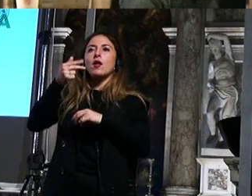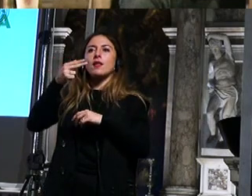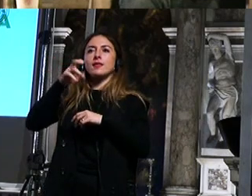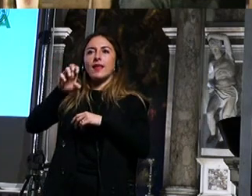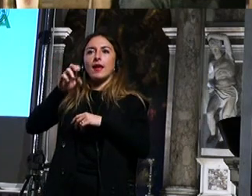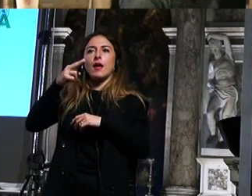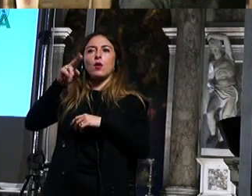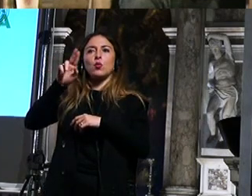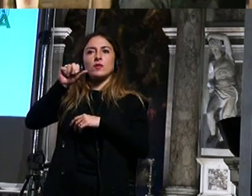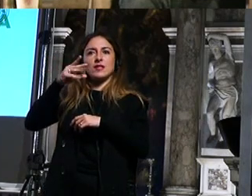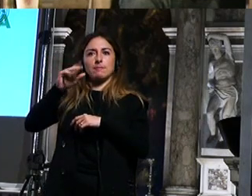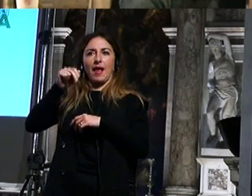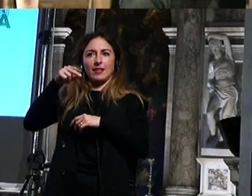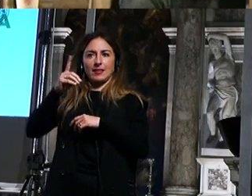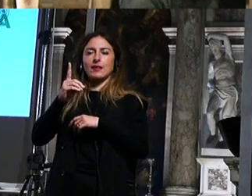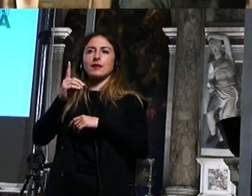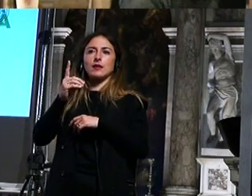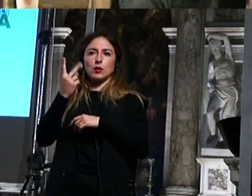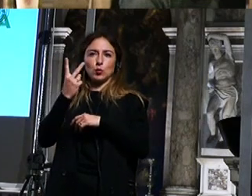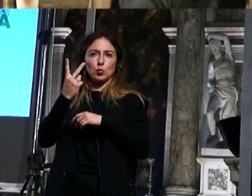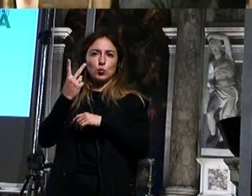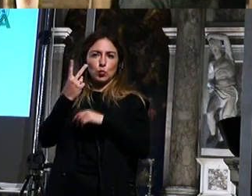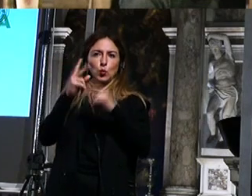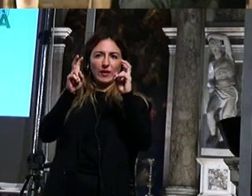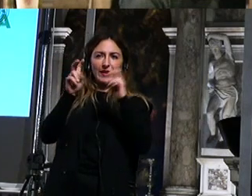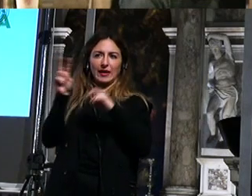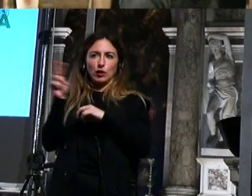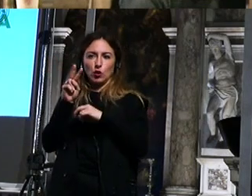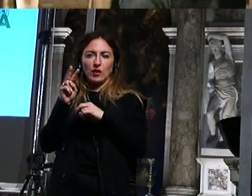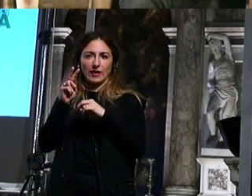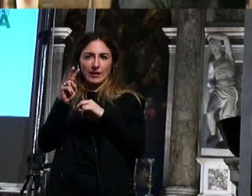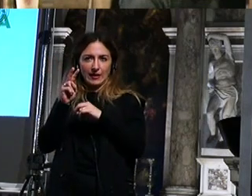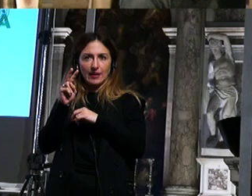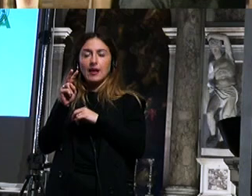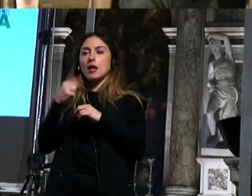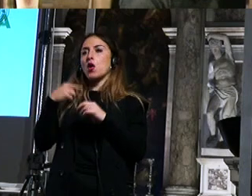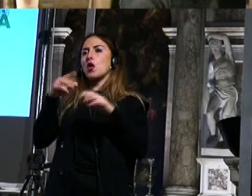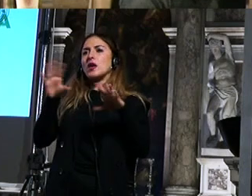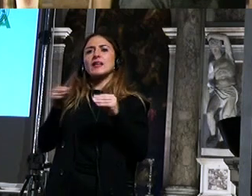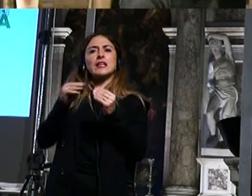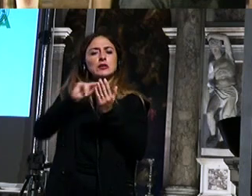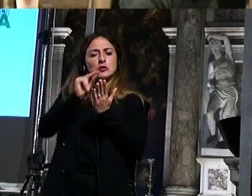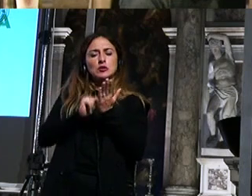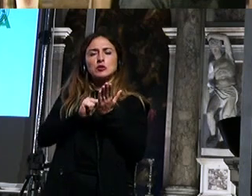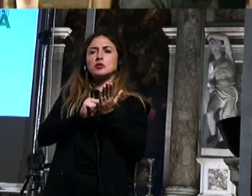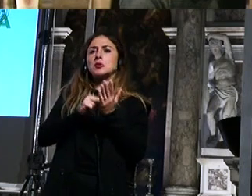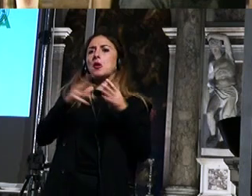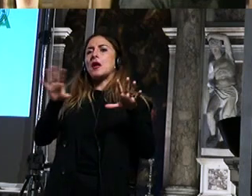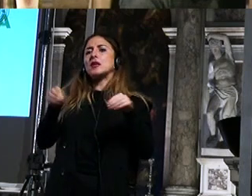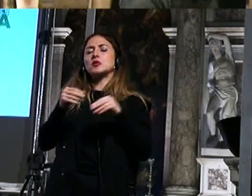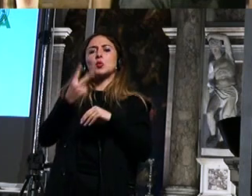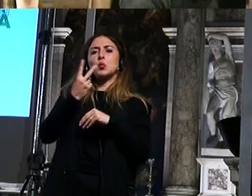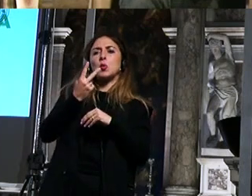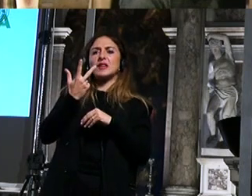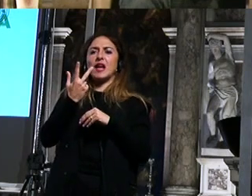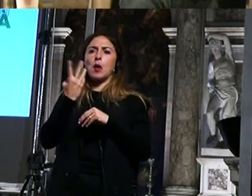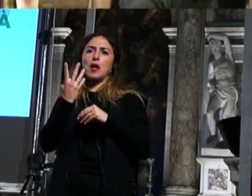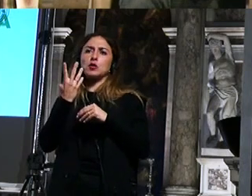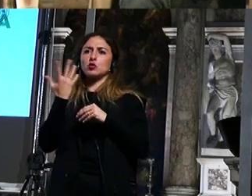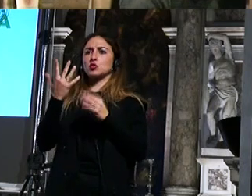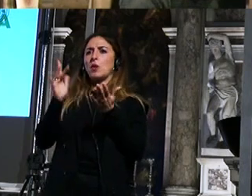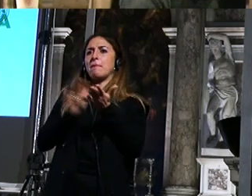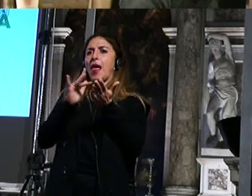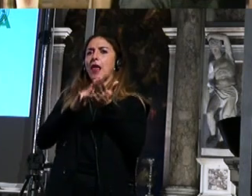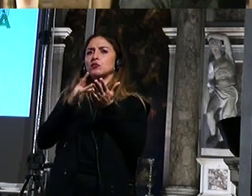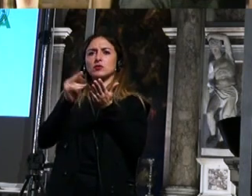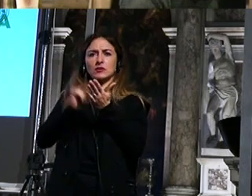to mind. I wrote the beginning, so maybe I had 4 pages, 3 pages, 5 pages, and that was all I knew.